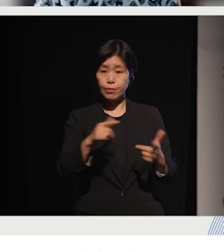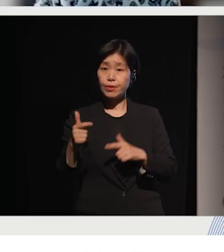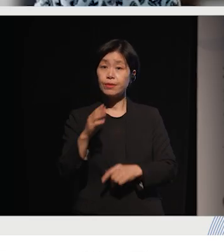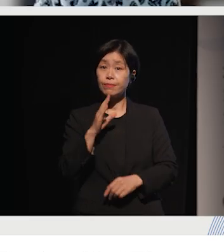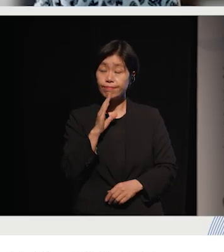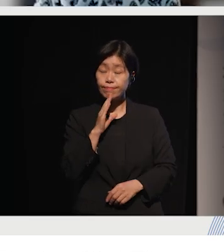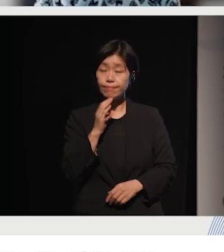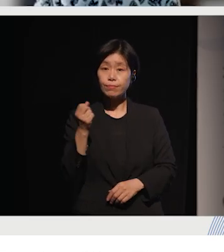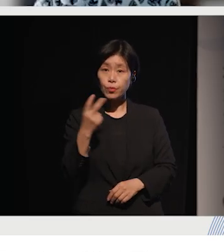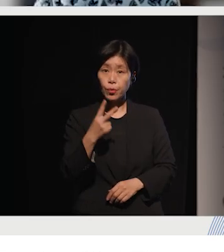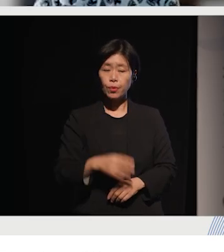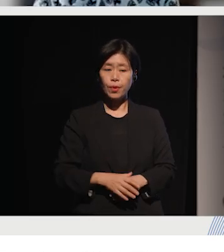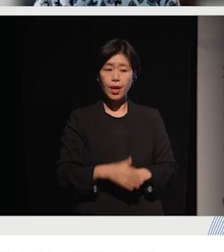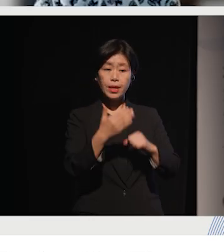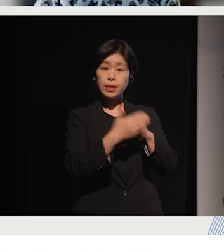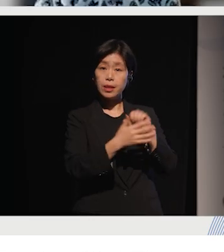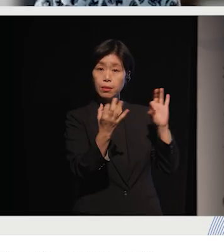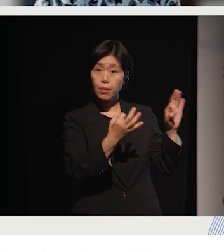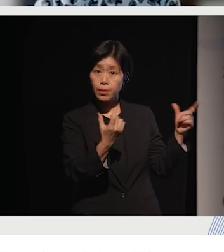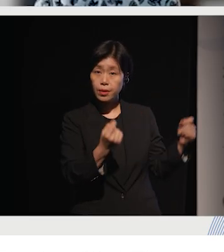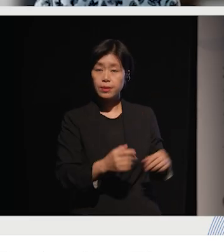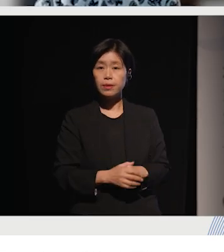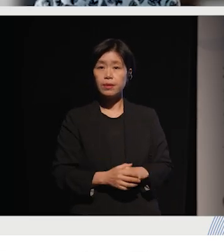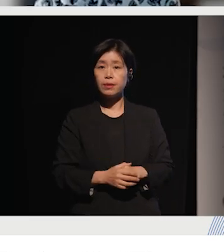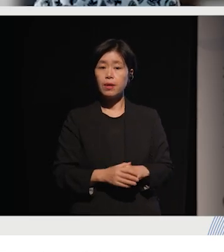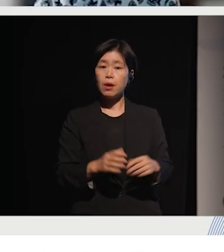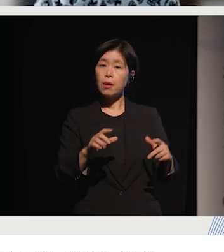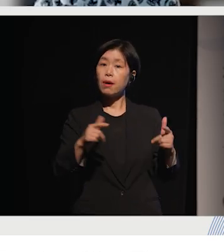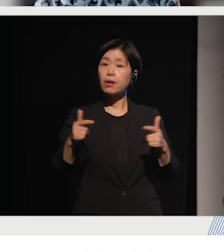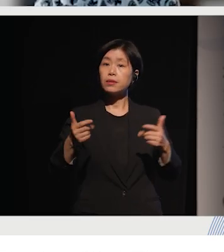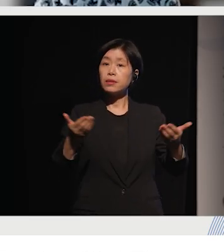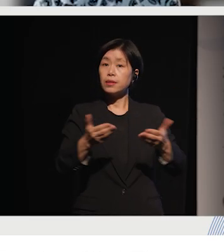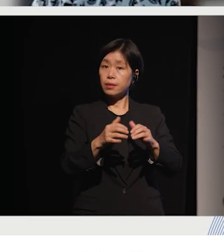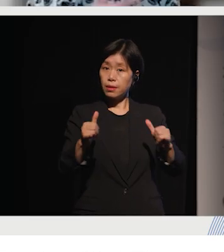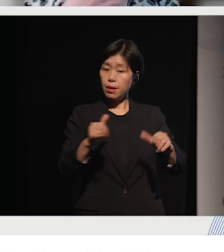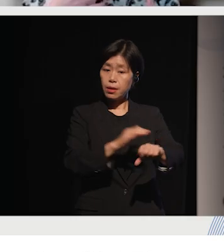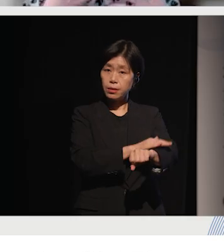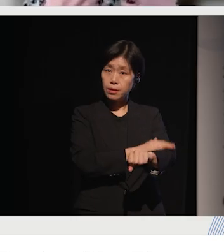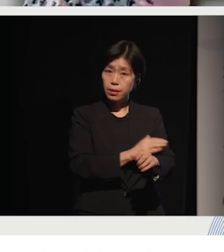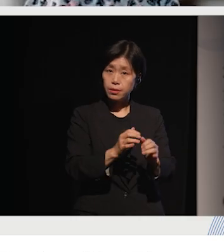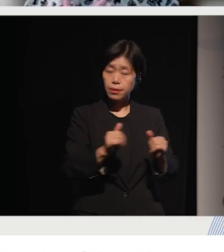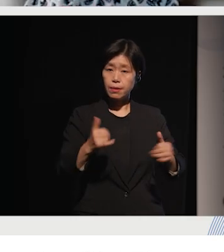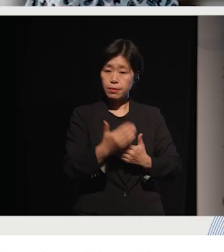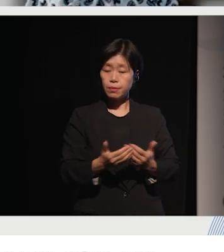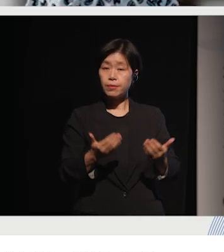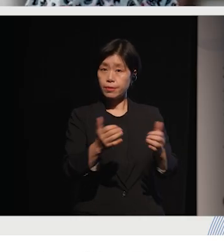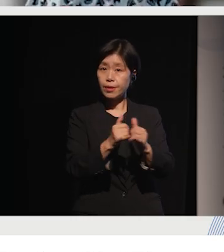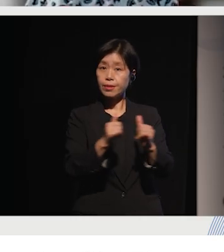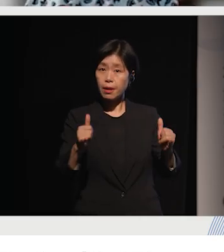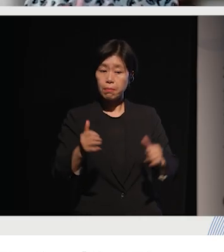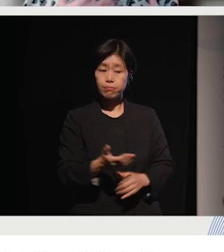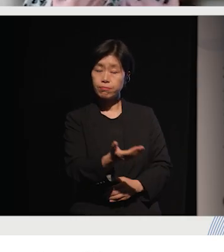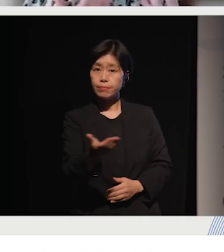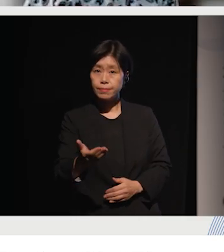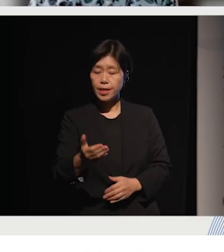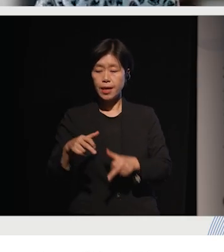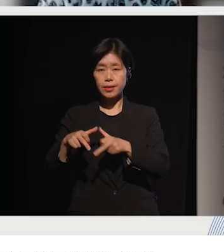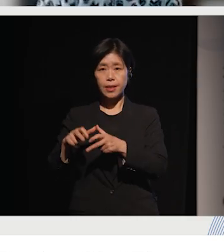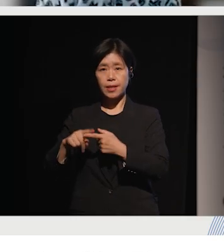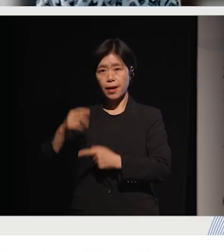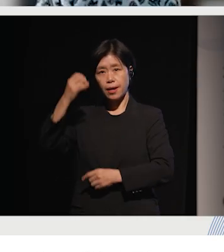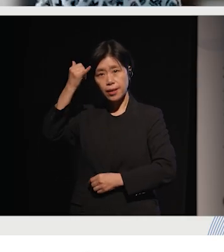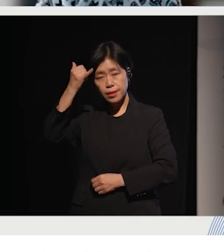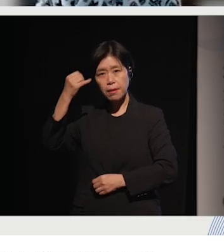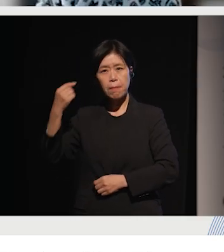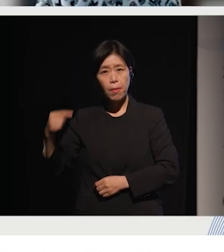is also on the slide, to a lot of our staff, our interns and volunteers, on disability etiquette, on